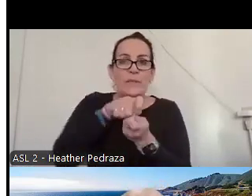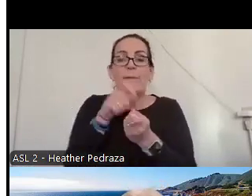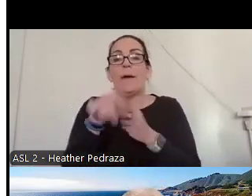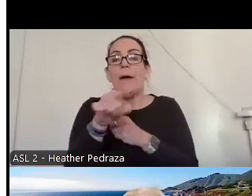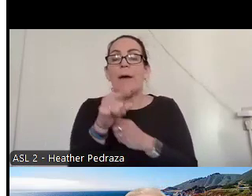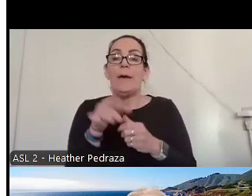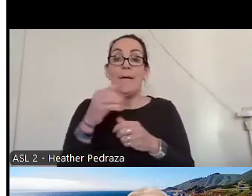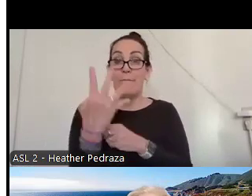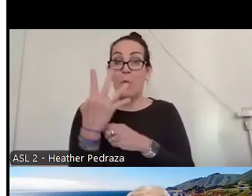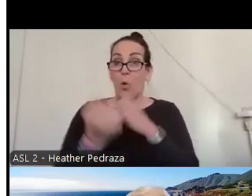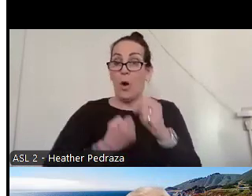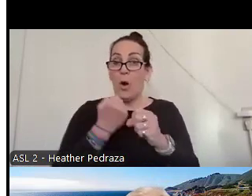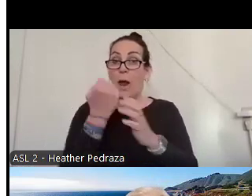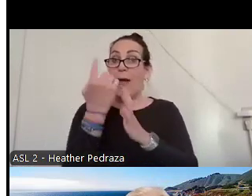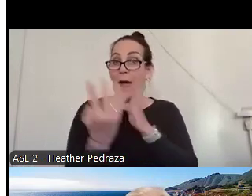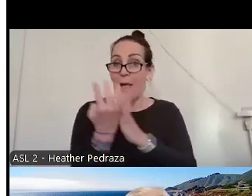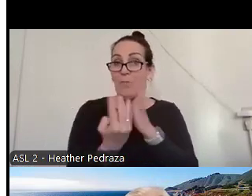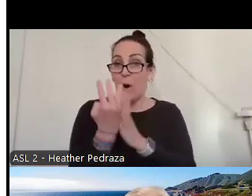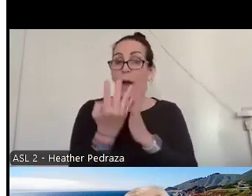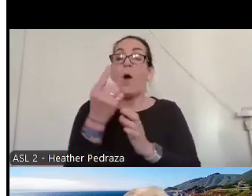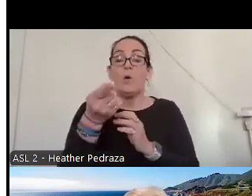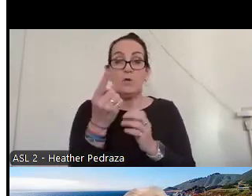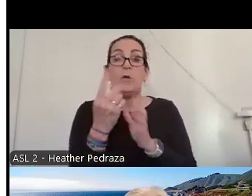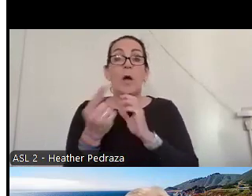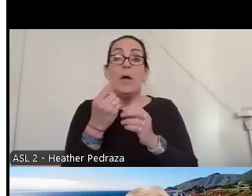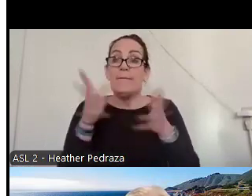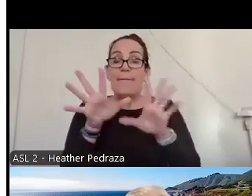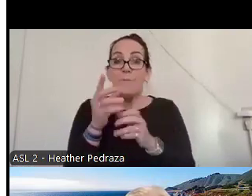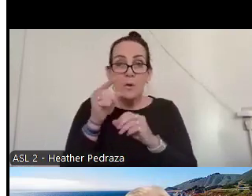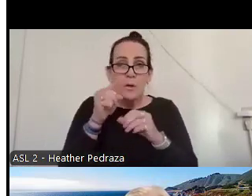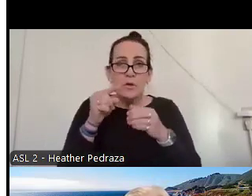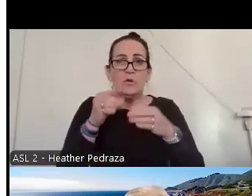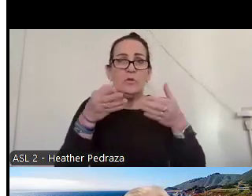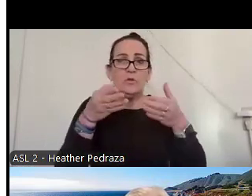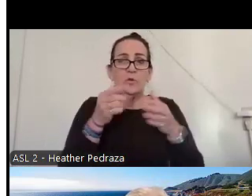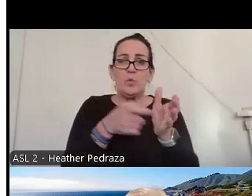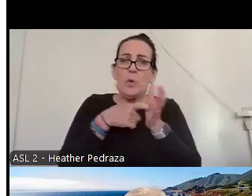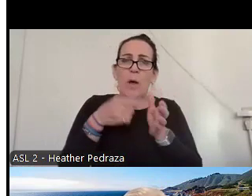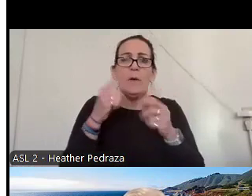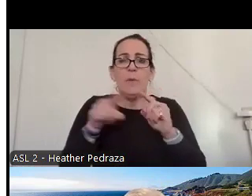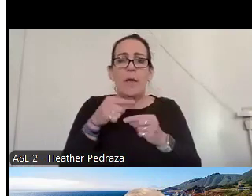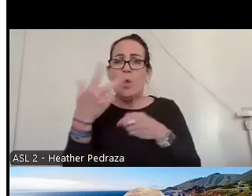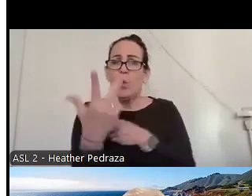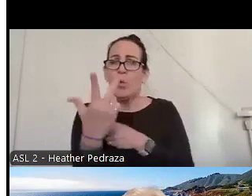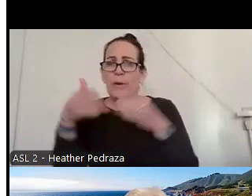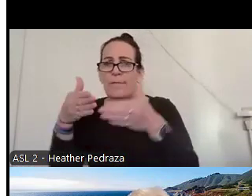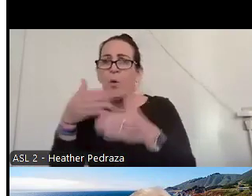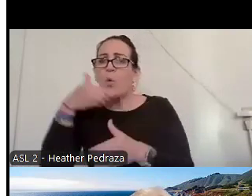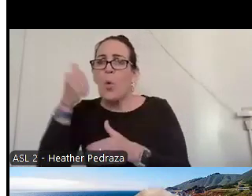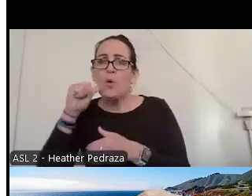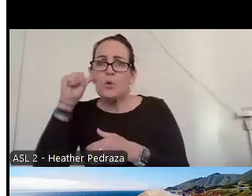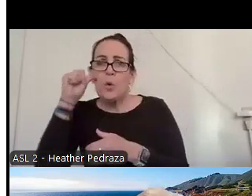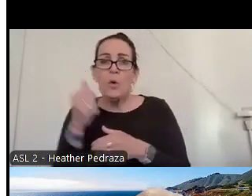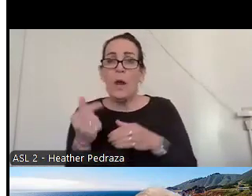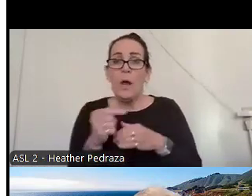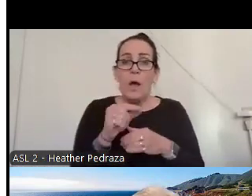already required, 3 would be on older adults and 1 with a focus on Alzheimer's and dementia. So like I said, not